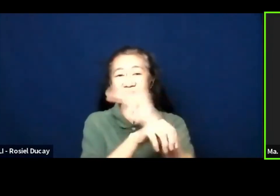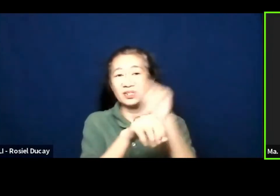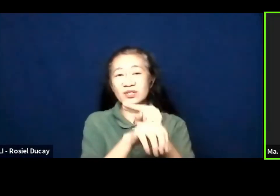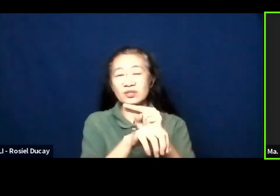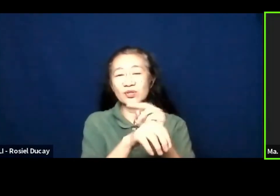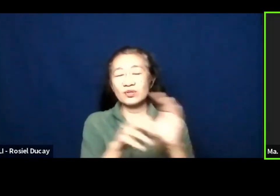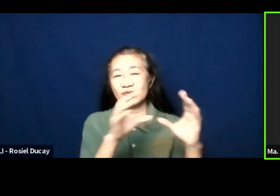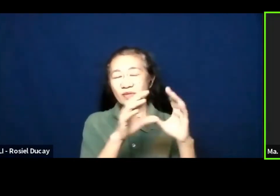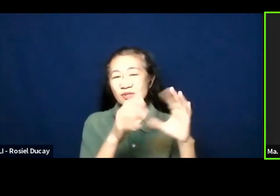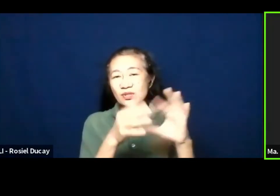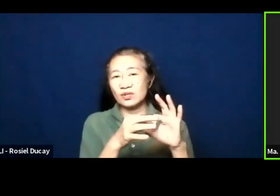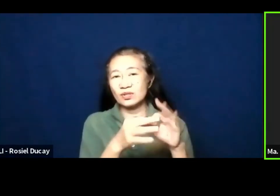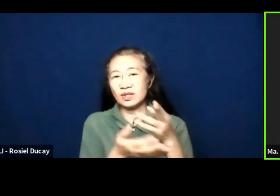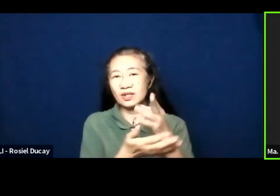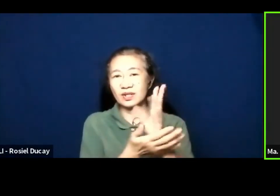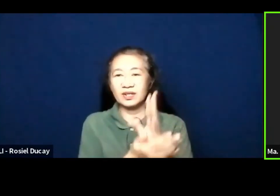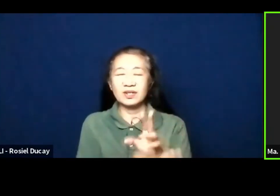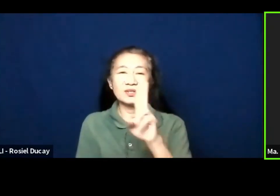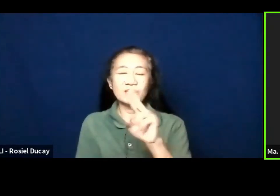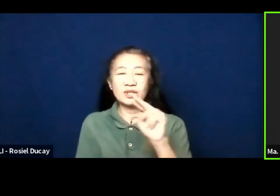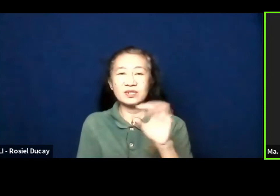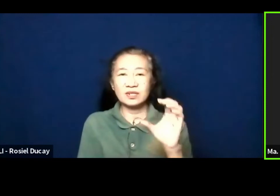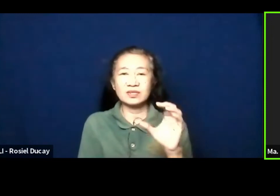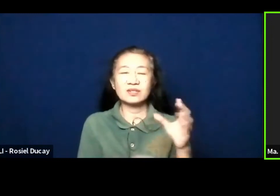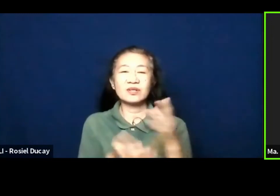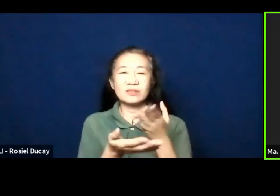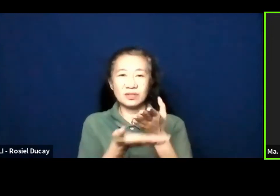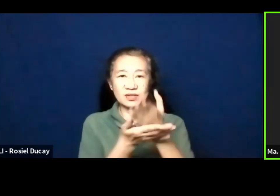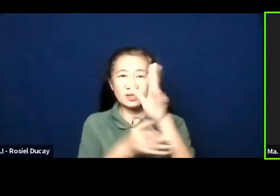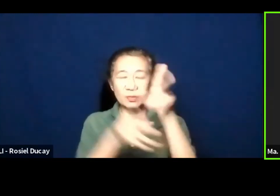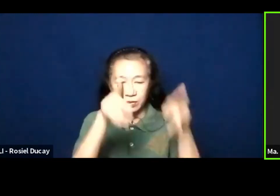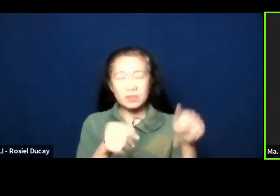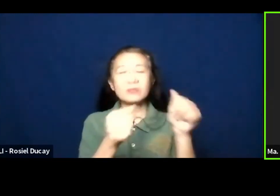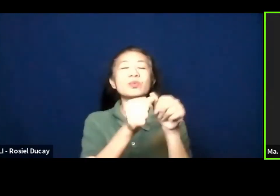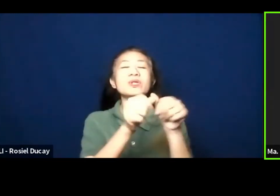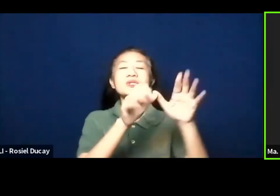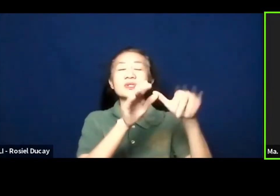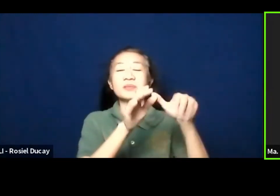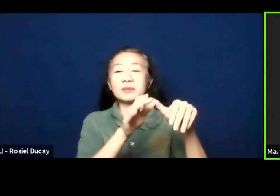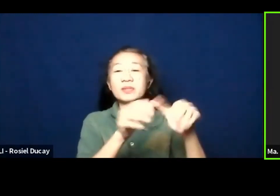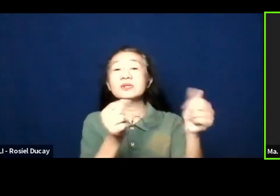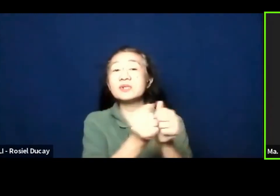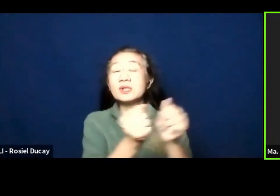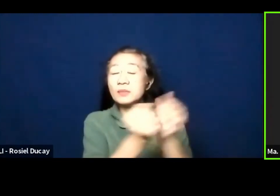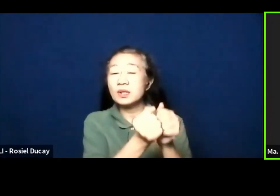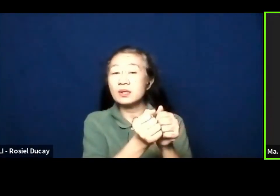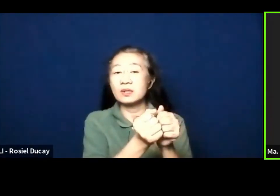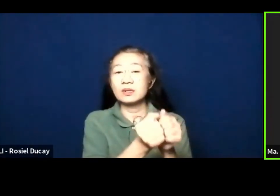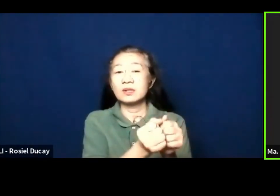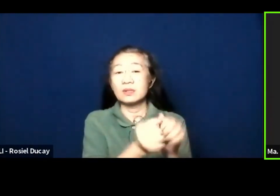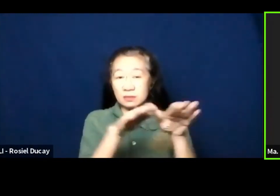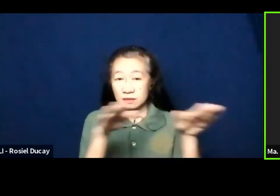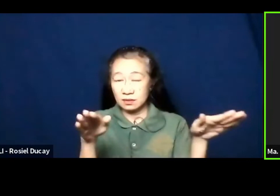Child. United Nations Convention on the Rights of Persons with Disabilities. Kasama ang mga